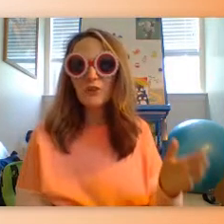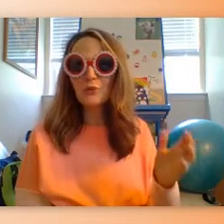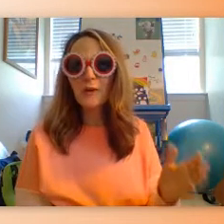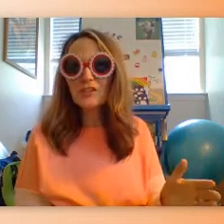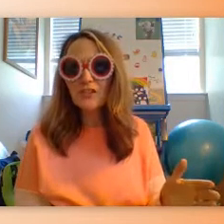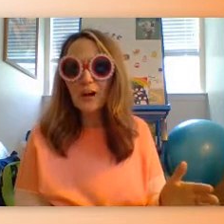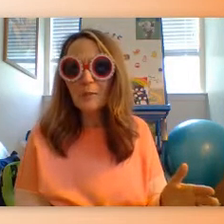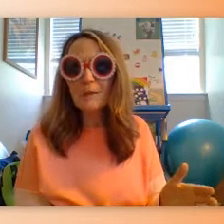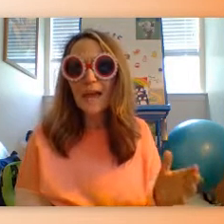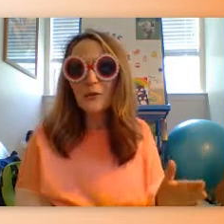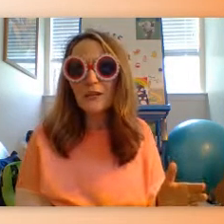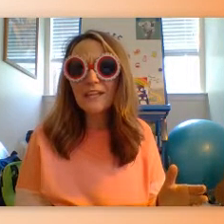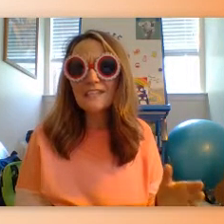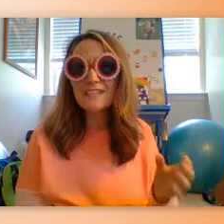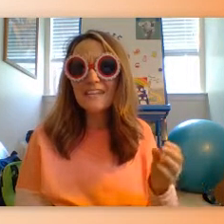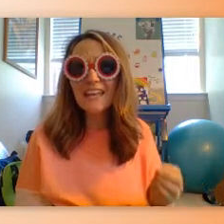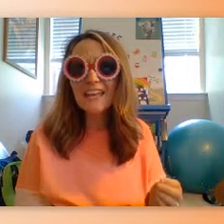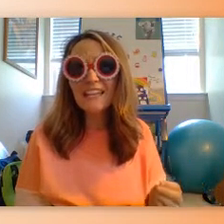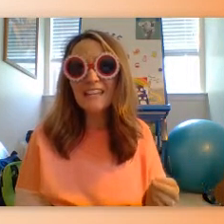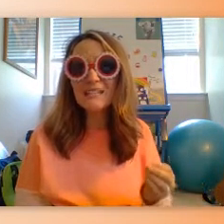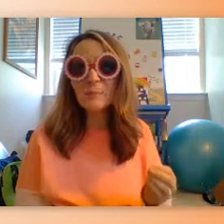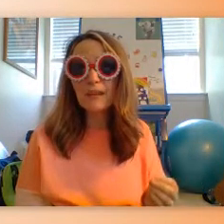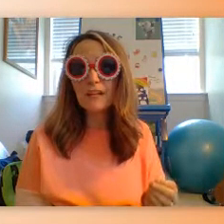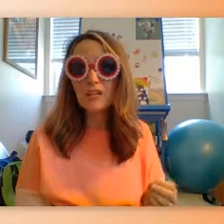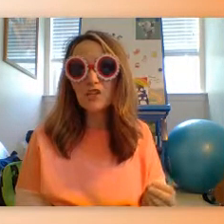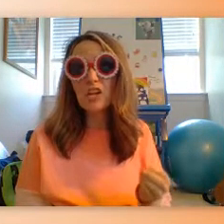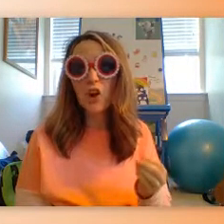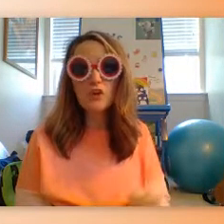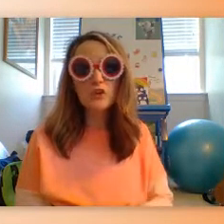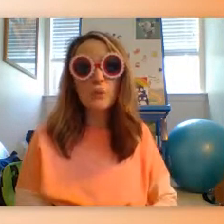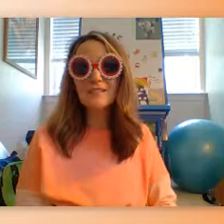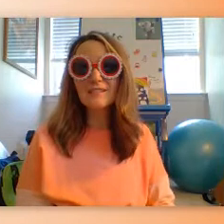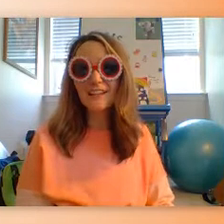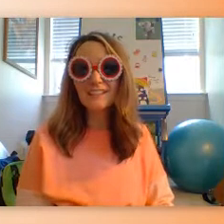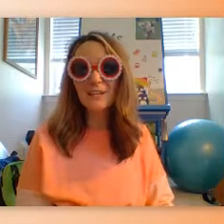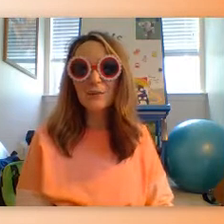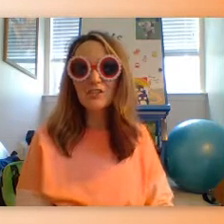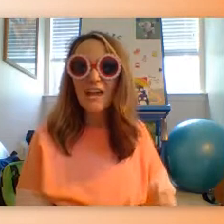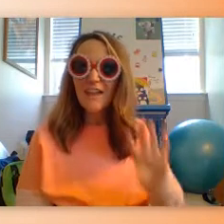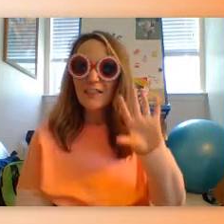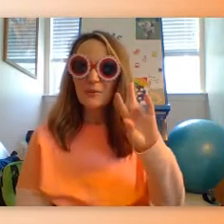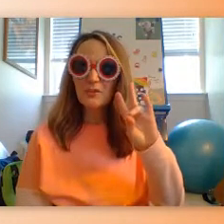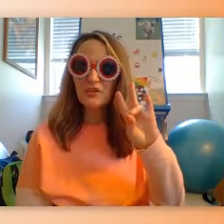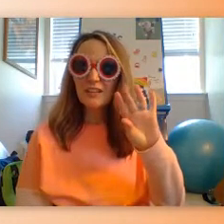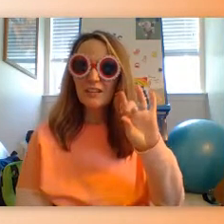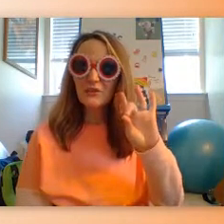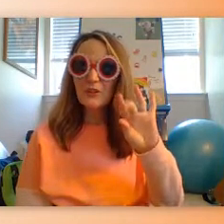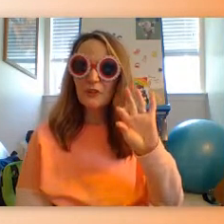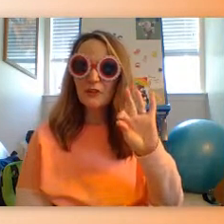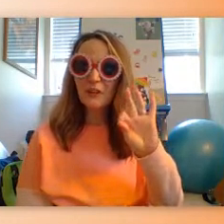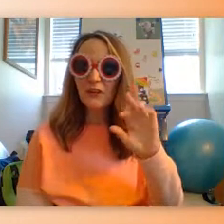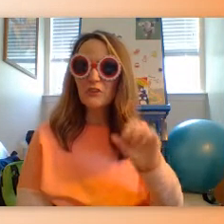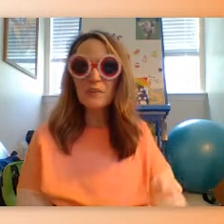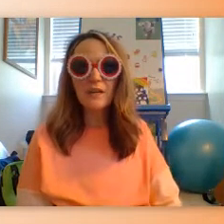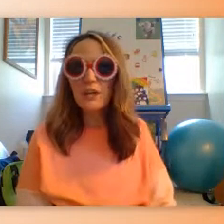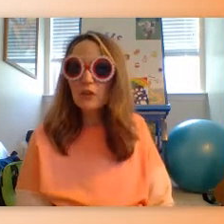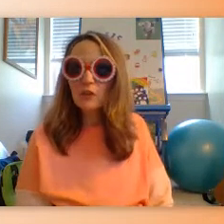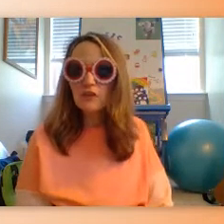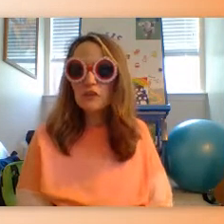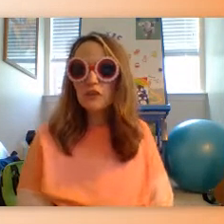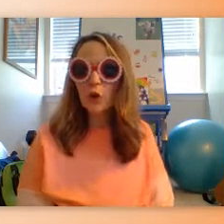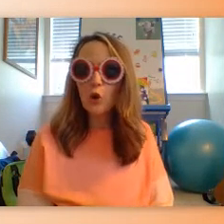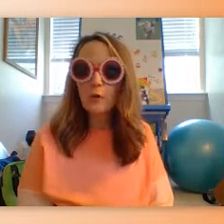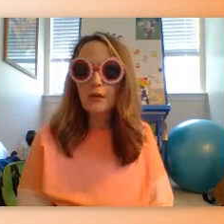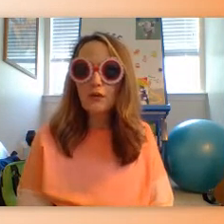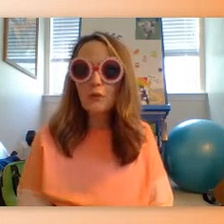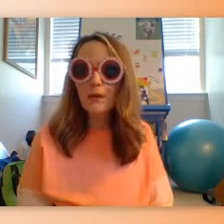You did a great job counting to 10 in Spanish and also with sign language. That was tricky using your fingers, but you've